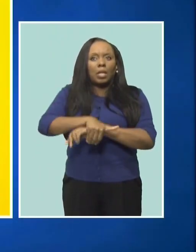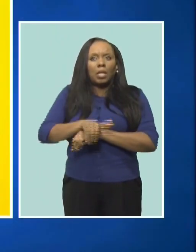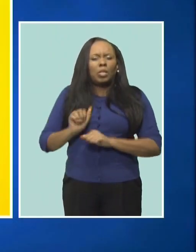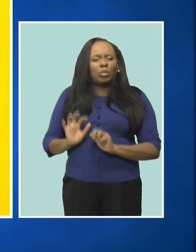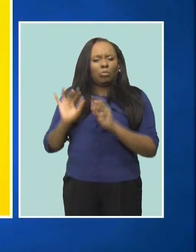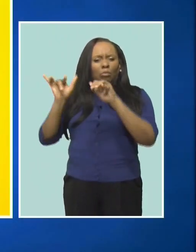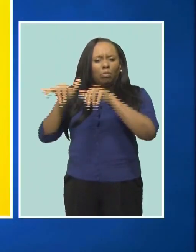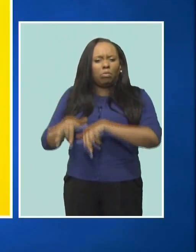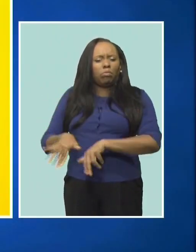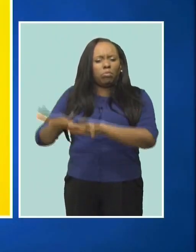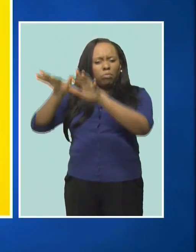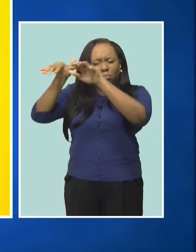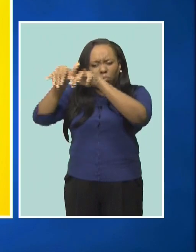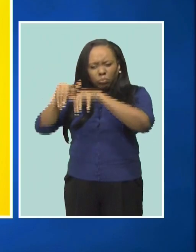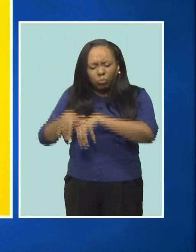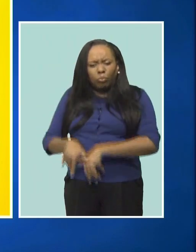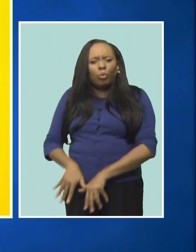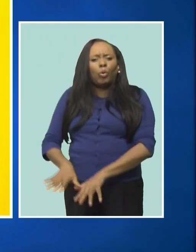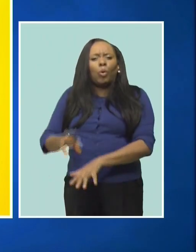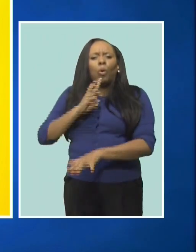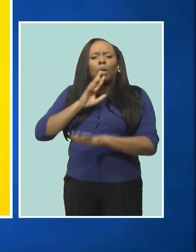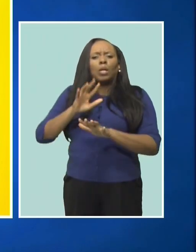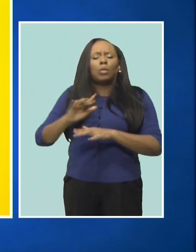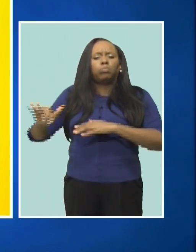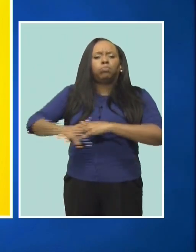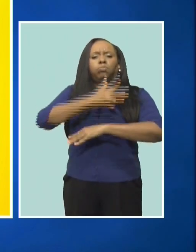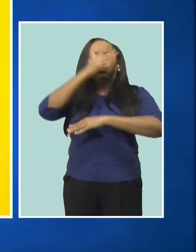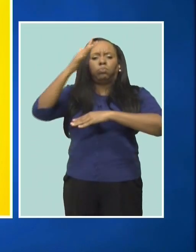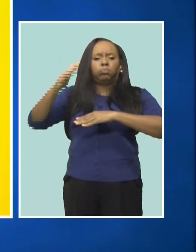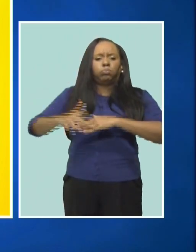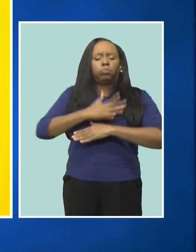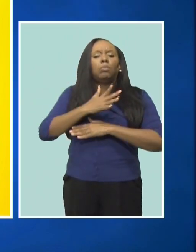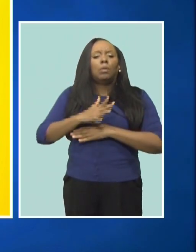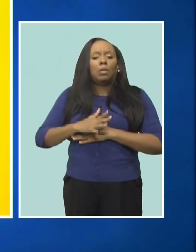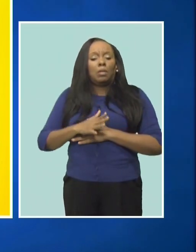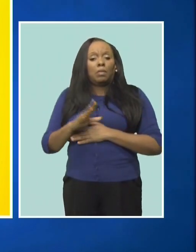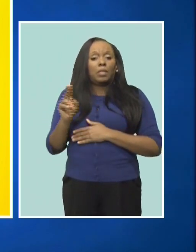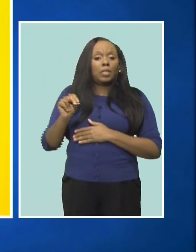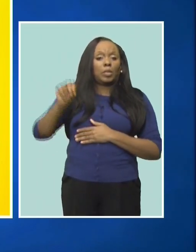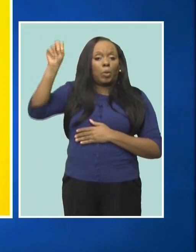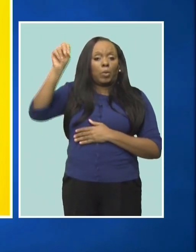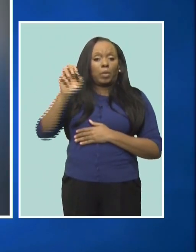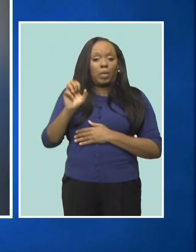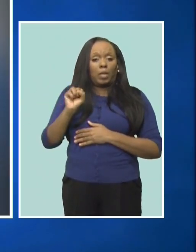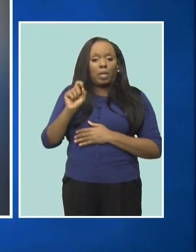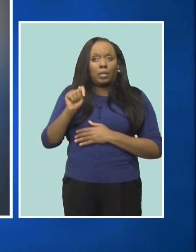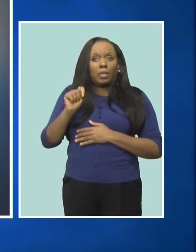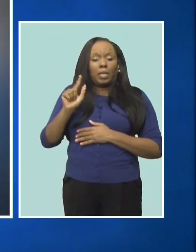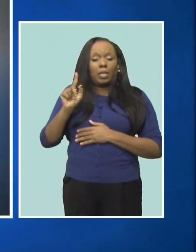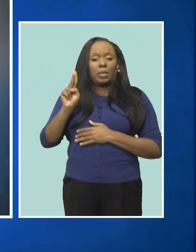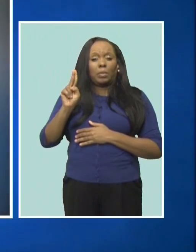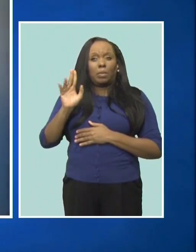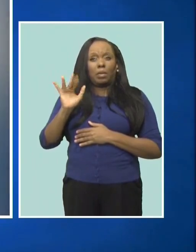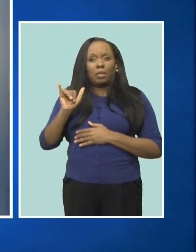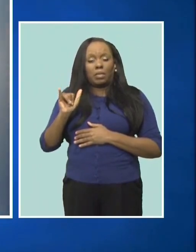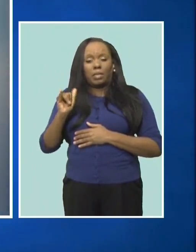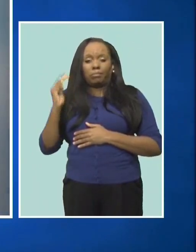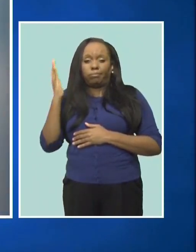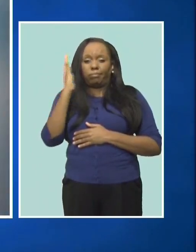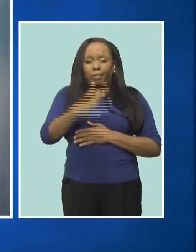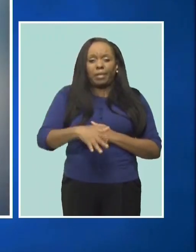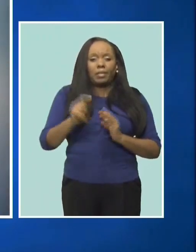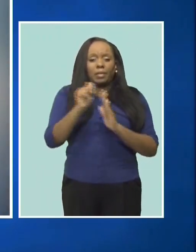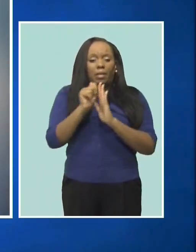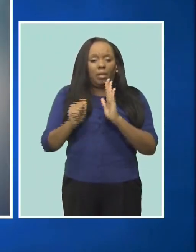affect western coastlines of Barbados, stretching from Sherman's in St. Lucie to Blackwood's Screwdock in Bridgetown.